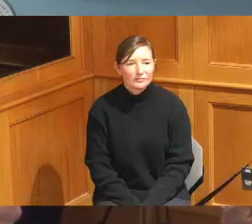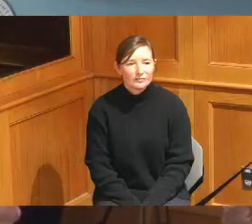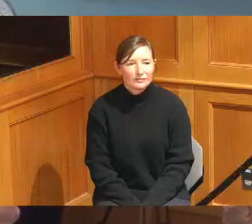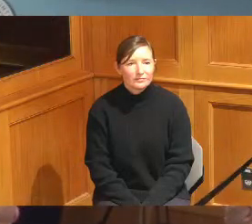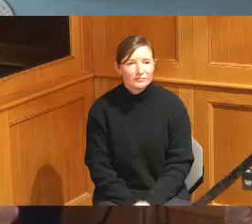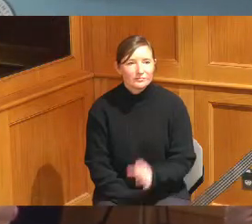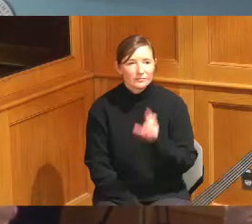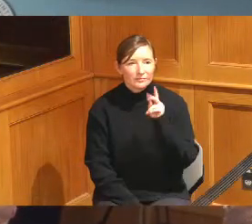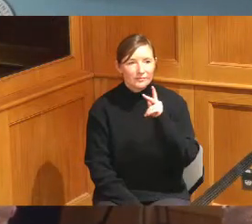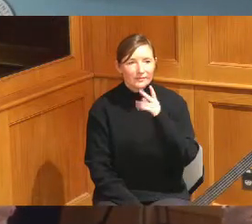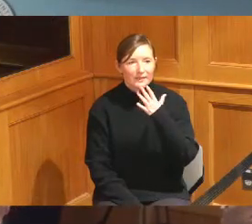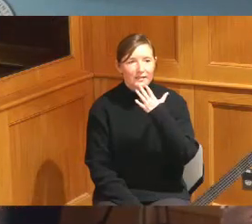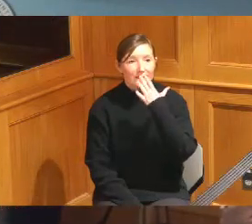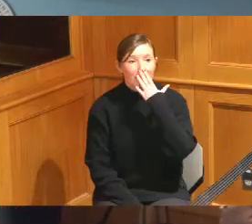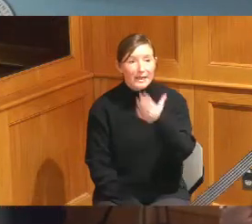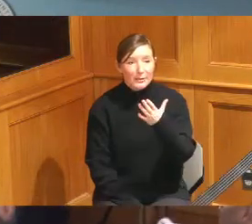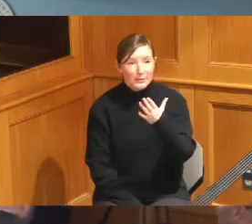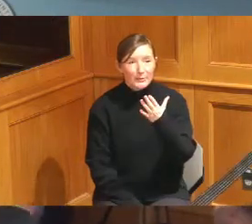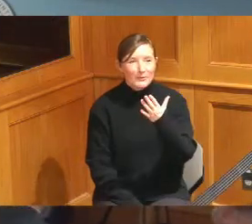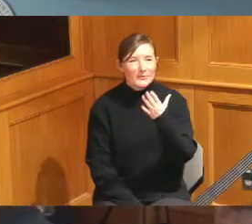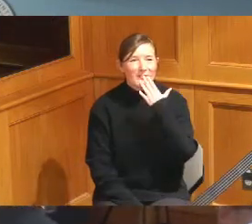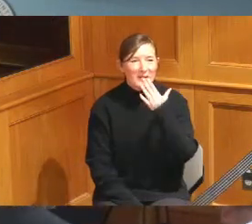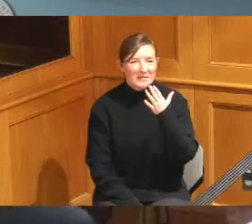All right, thank you.